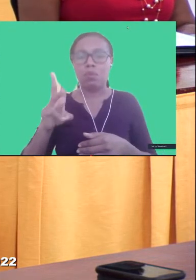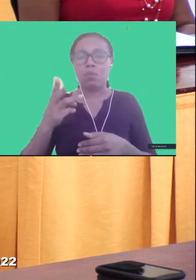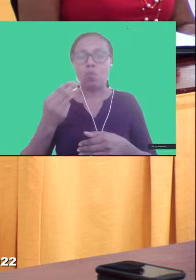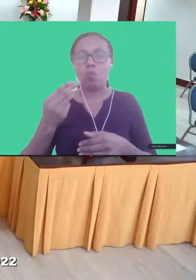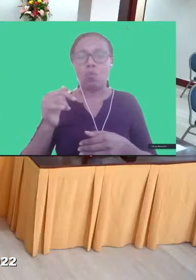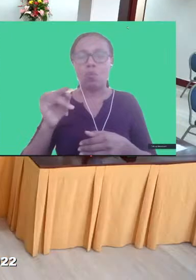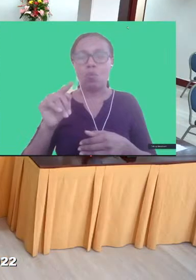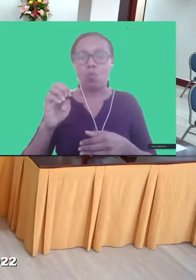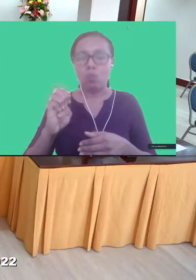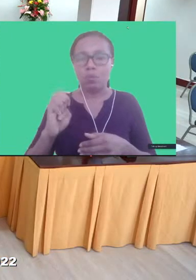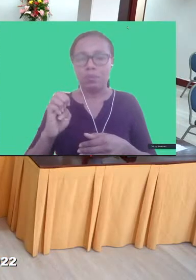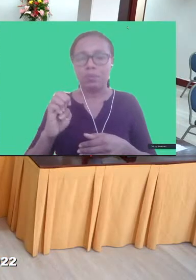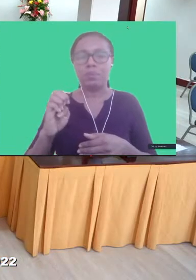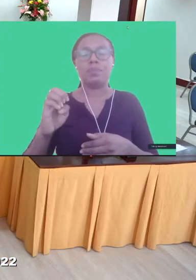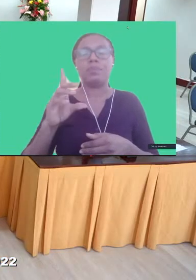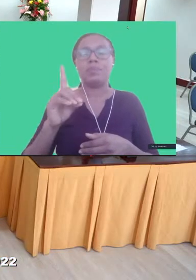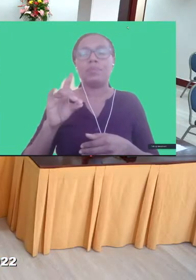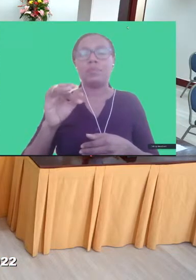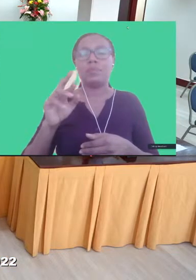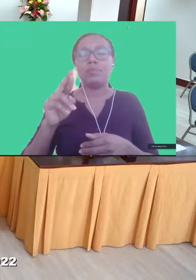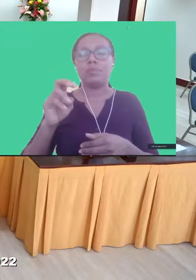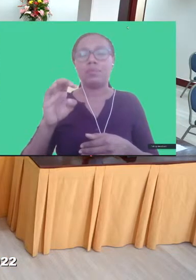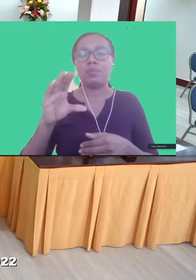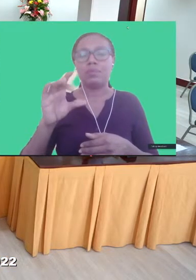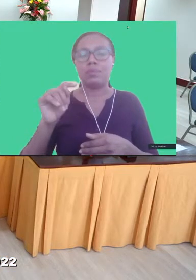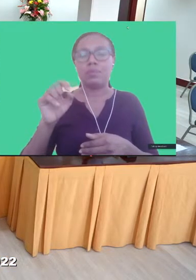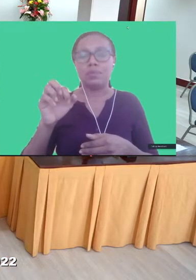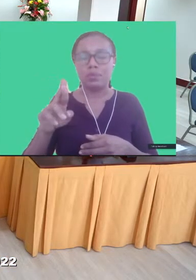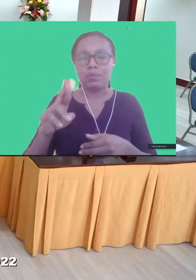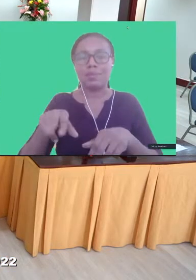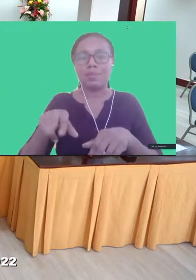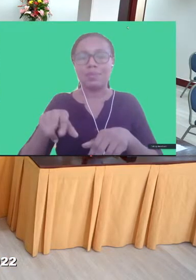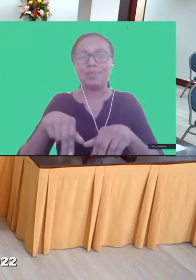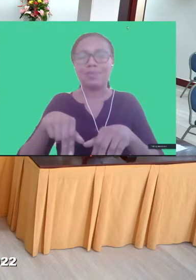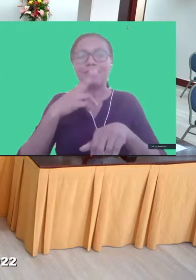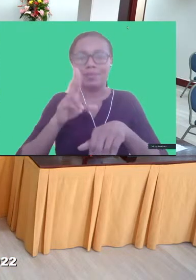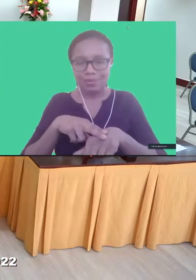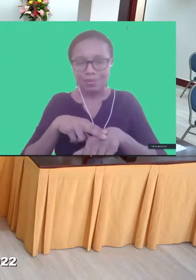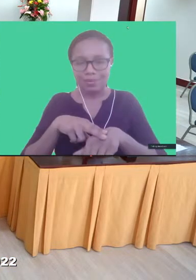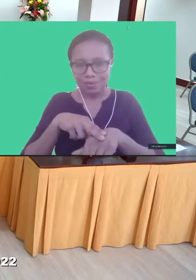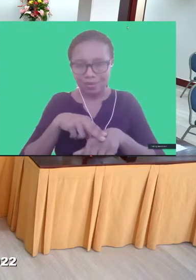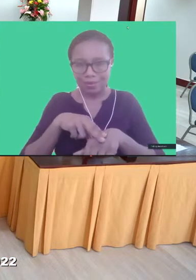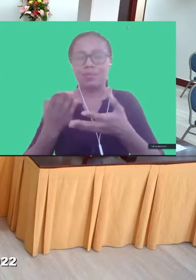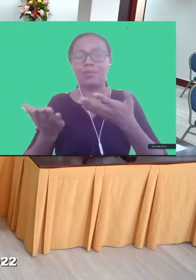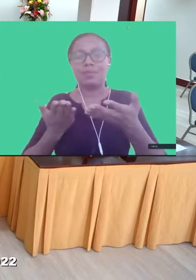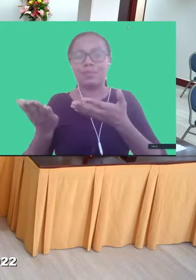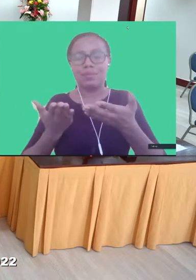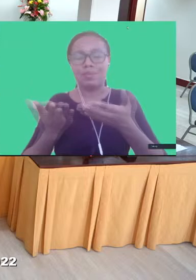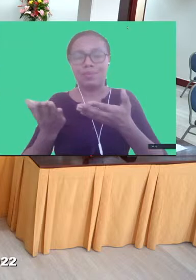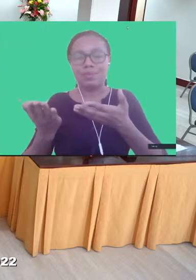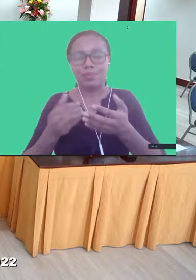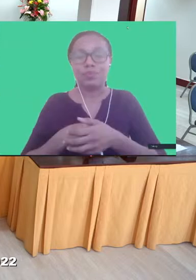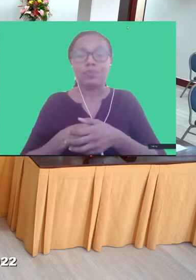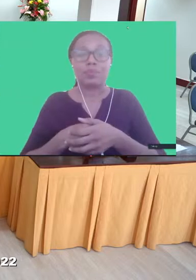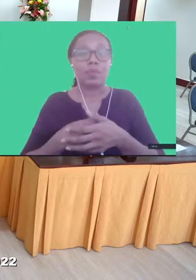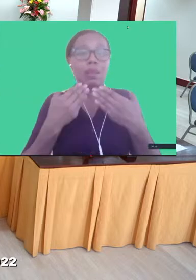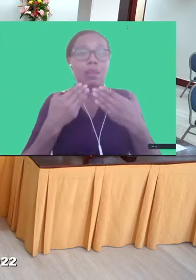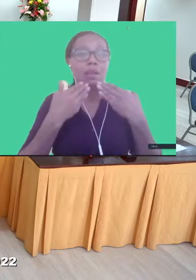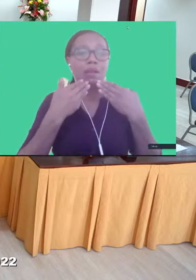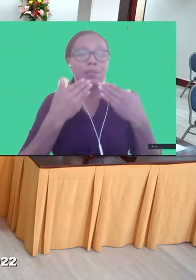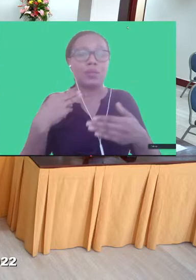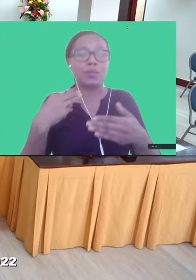Opposition. Expanding on the very comprehensive outline provided by the